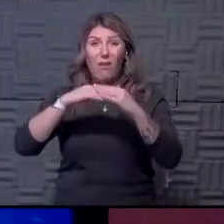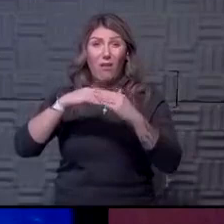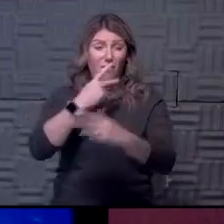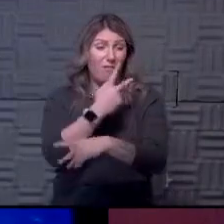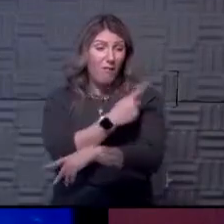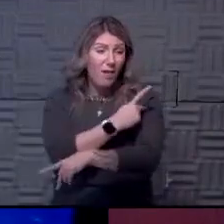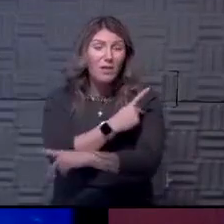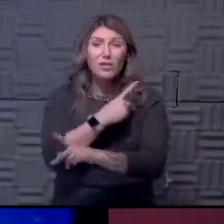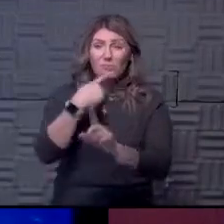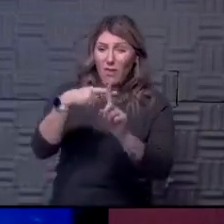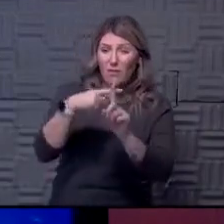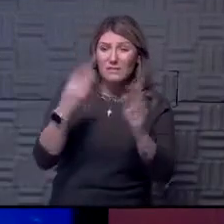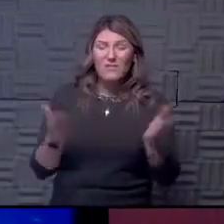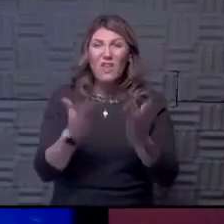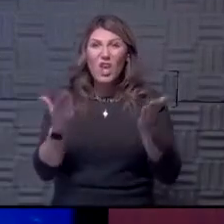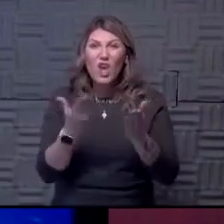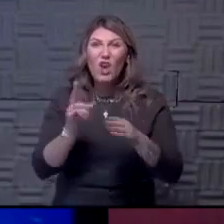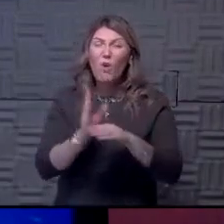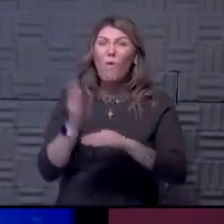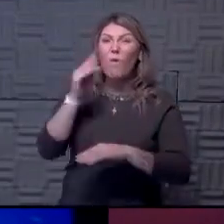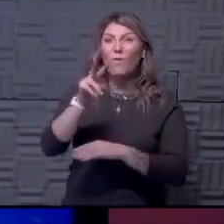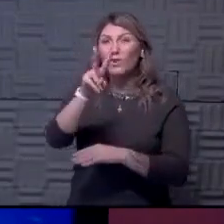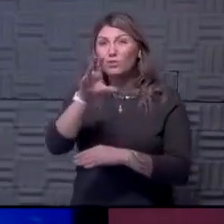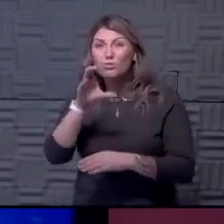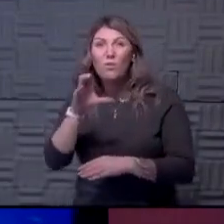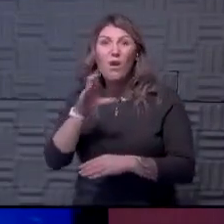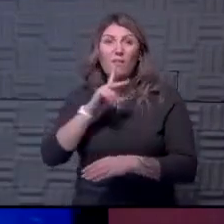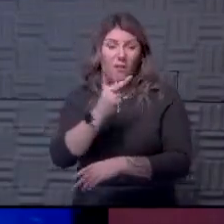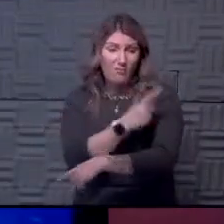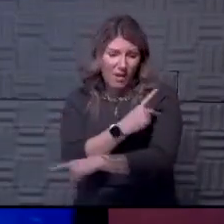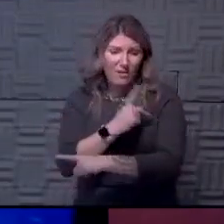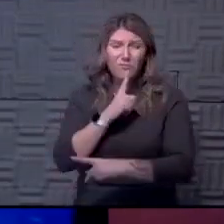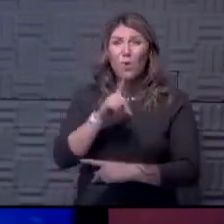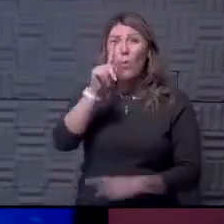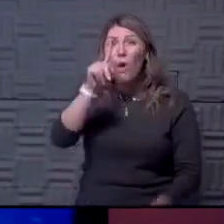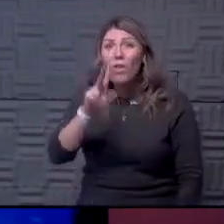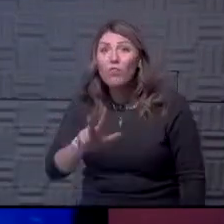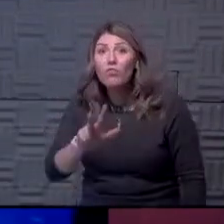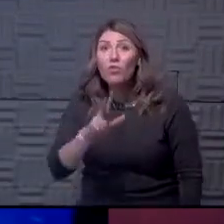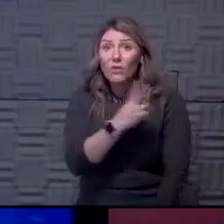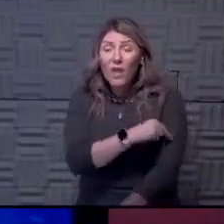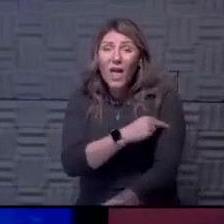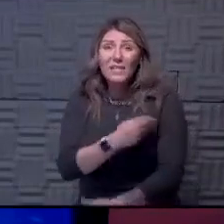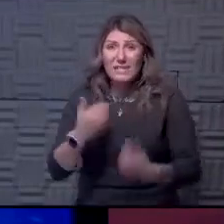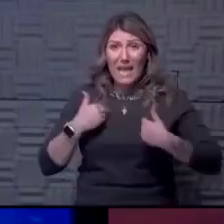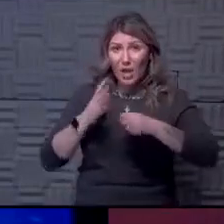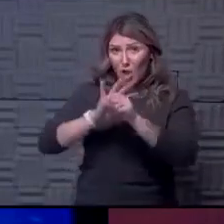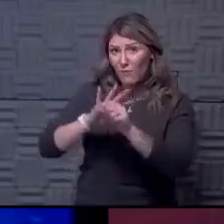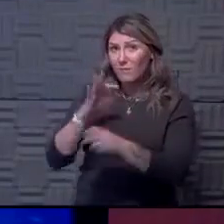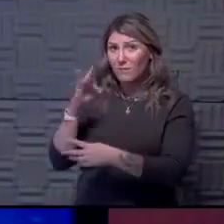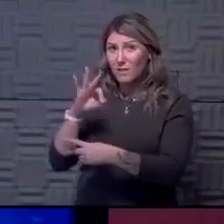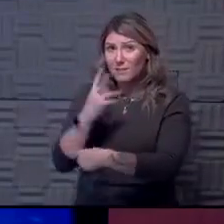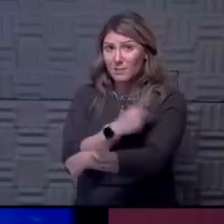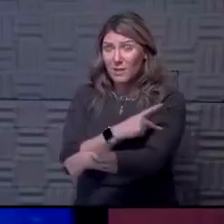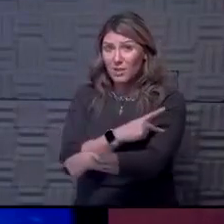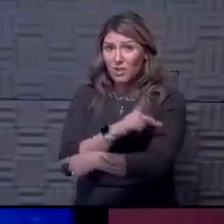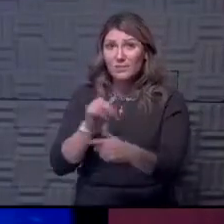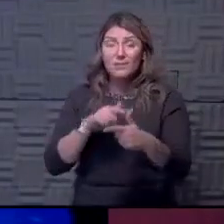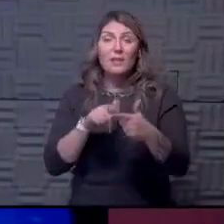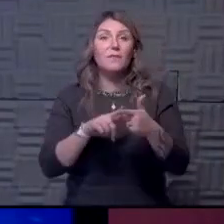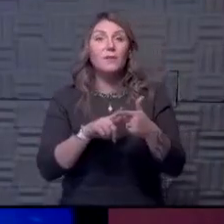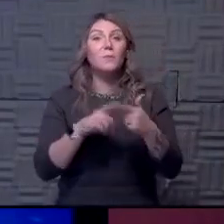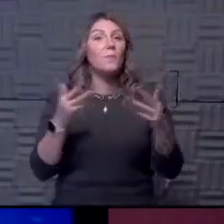here, 125 acutes, we were over 200 altogether. We had almost a third of our hospital with COVID-19 patients in it. And then we were